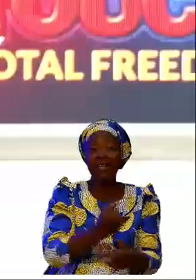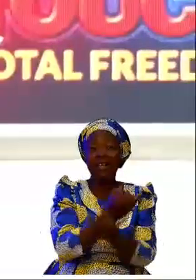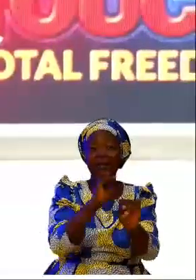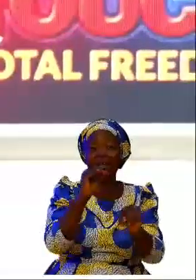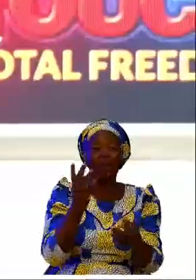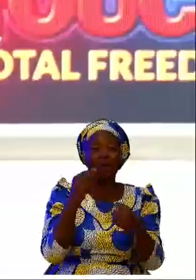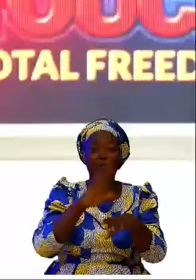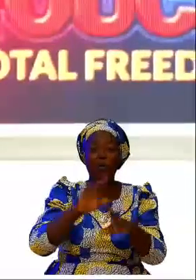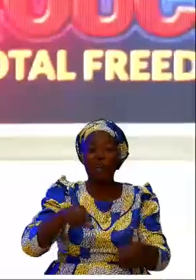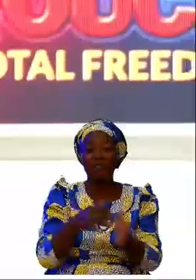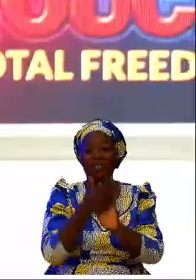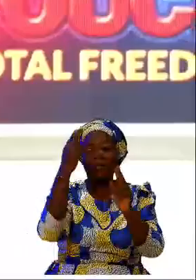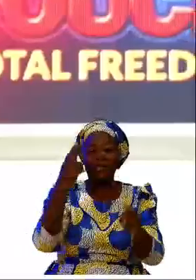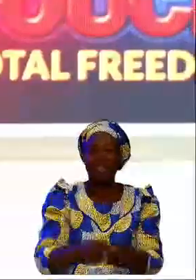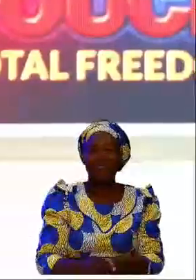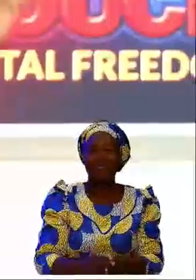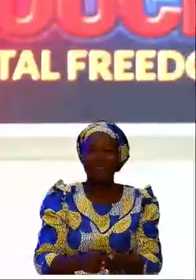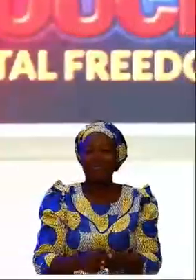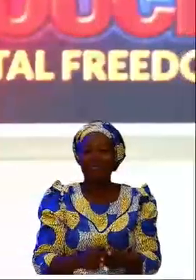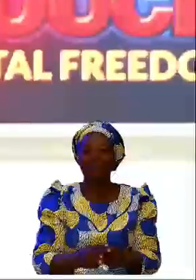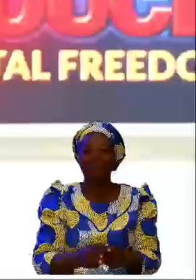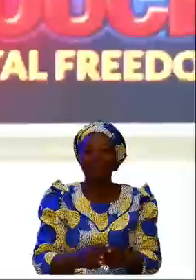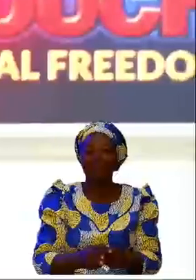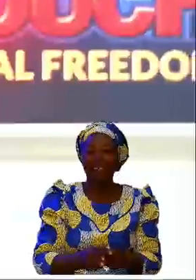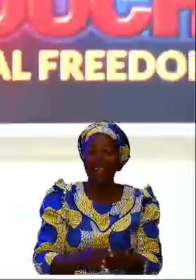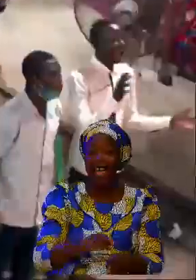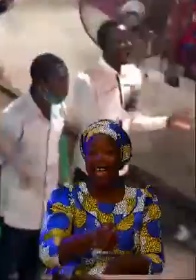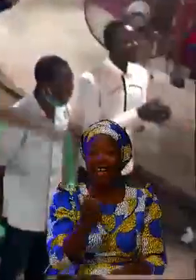so that total independence.